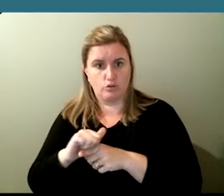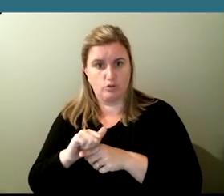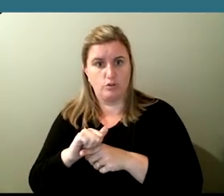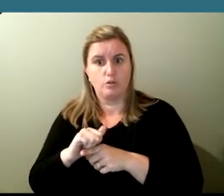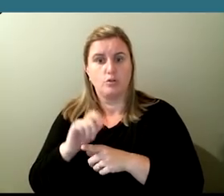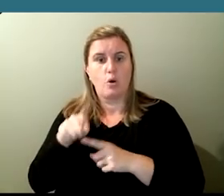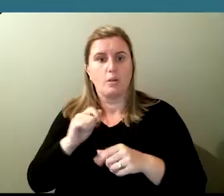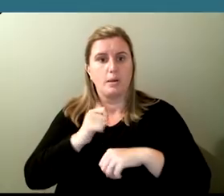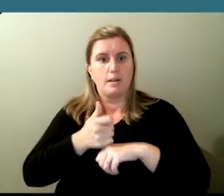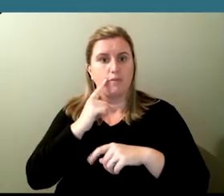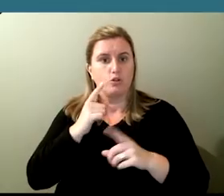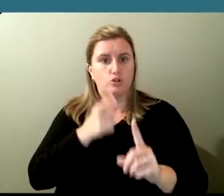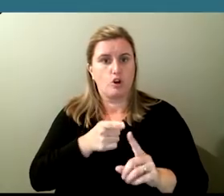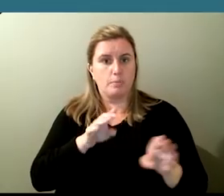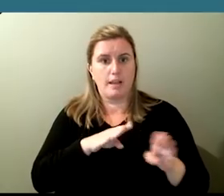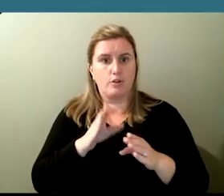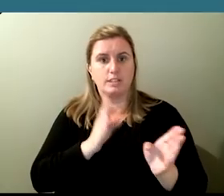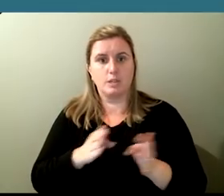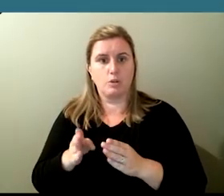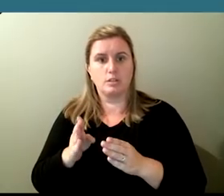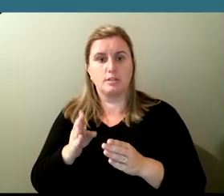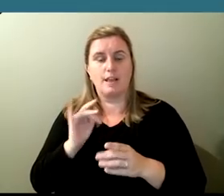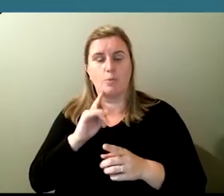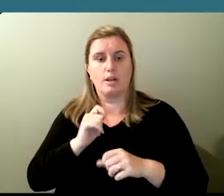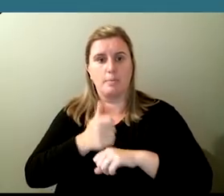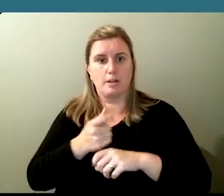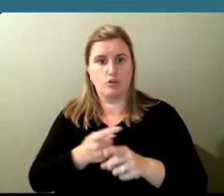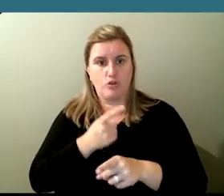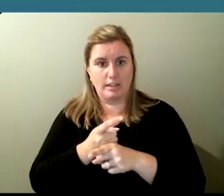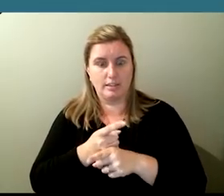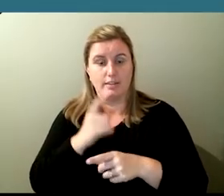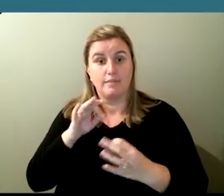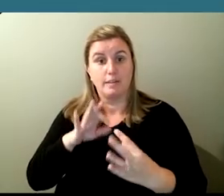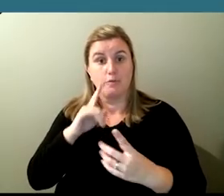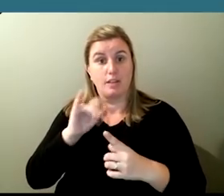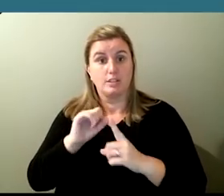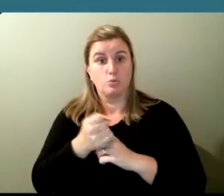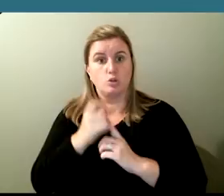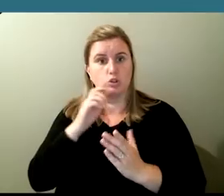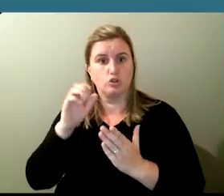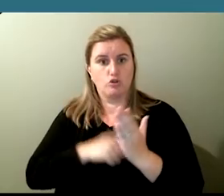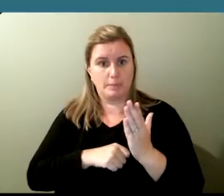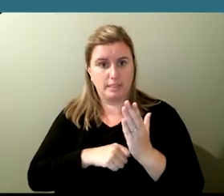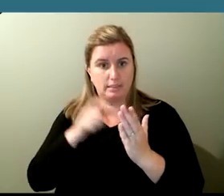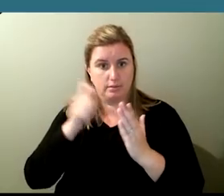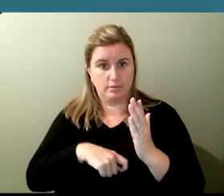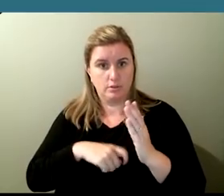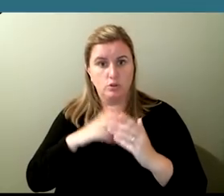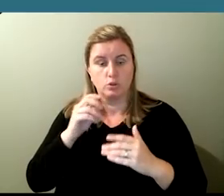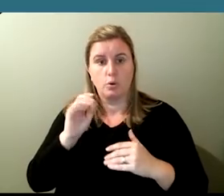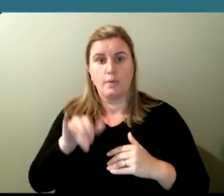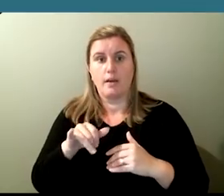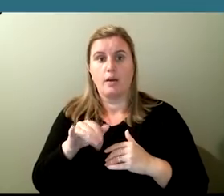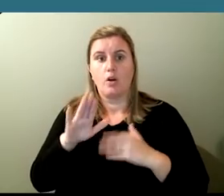target behaviors or sequences implemented correctly. Feedback in this specific case was scripted so that